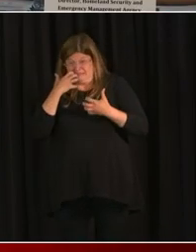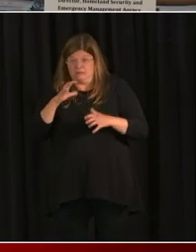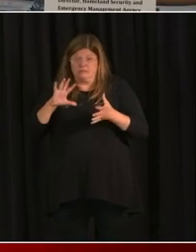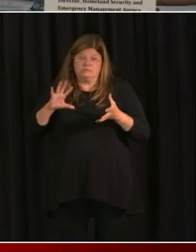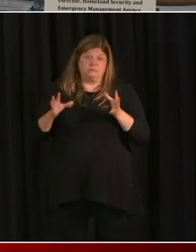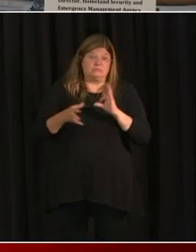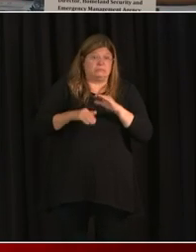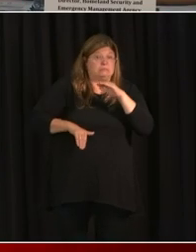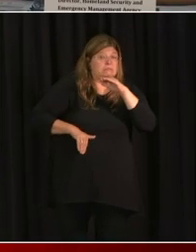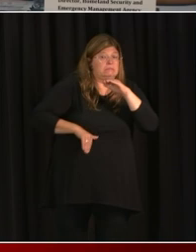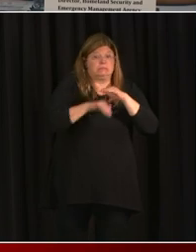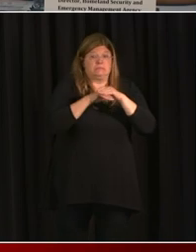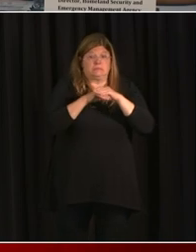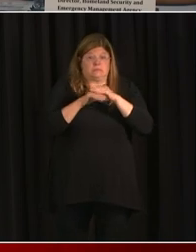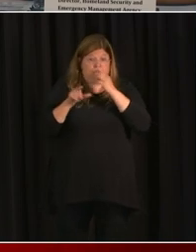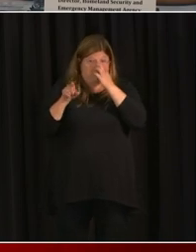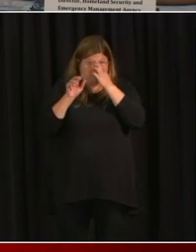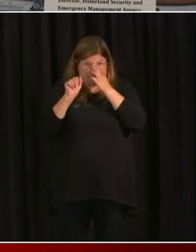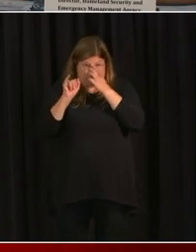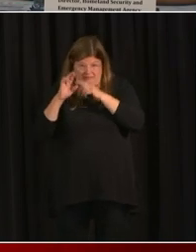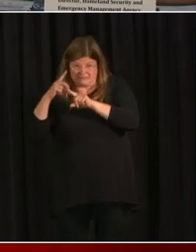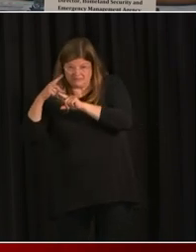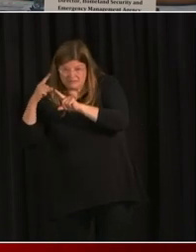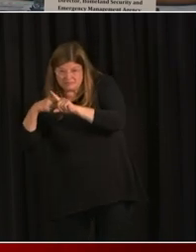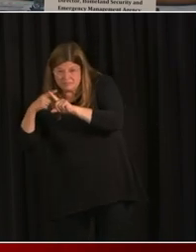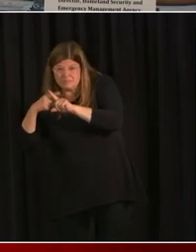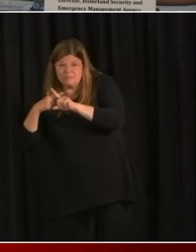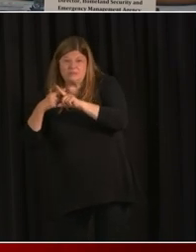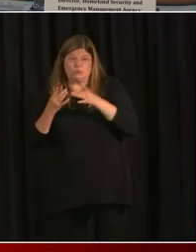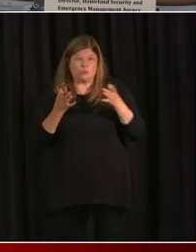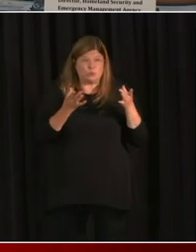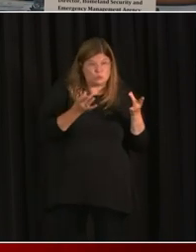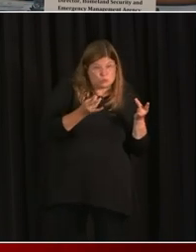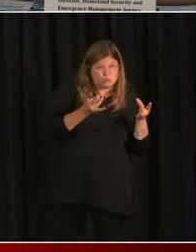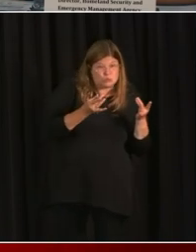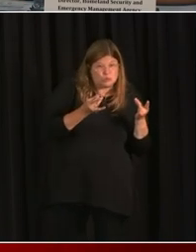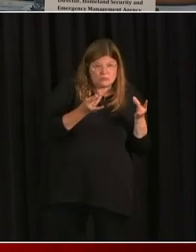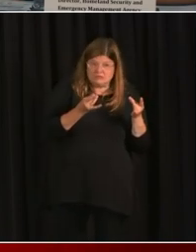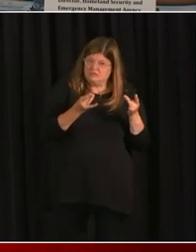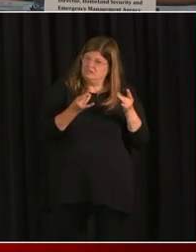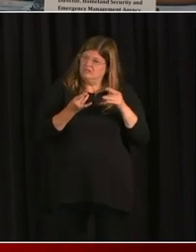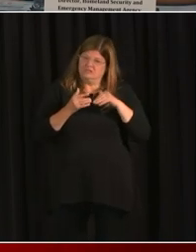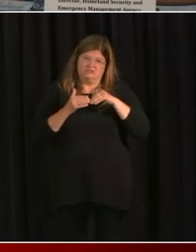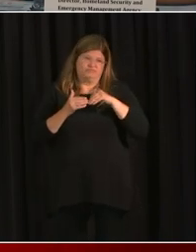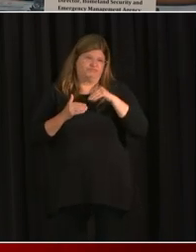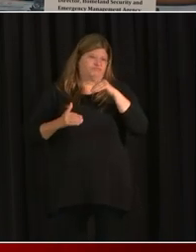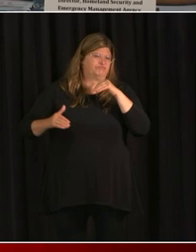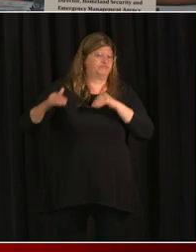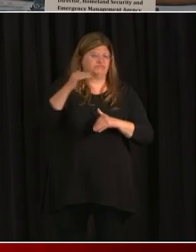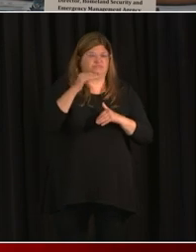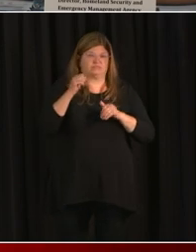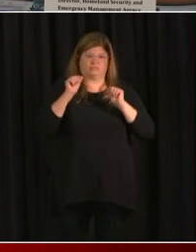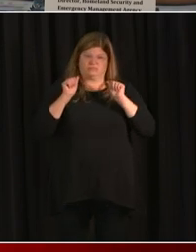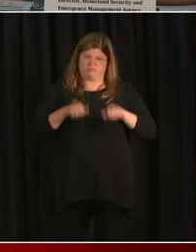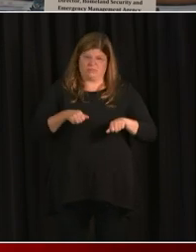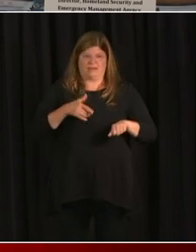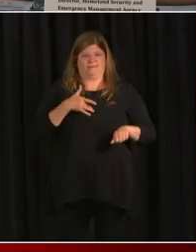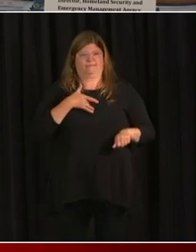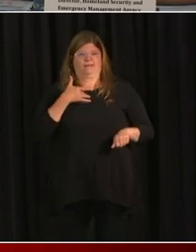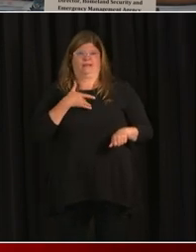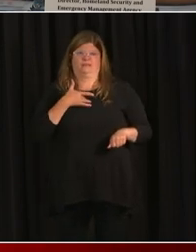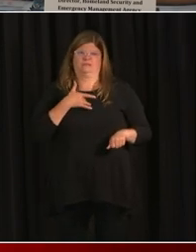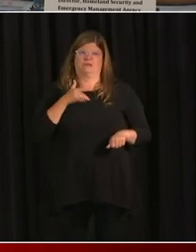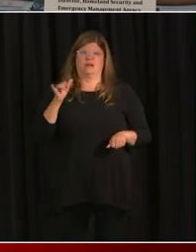of the air temperature and the humidity in the air as well. And despite the fact that it could be, for example, 95 degrees